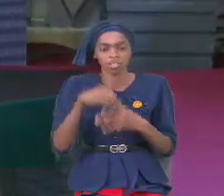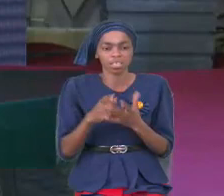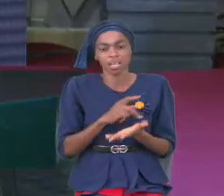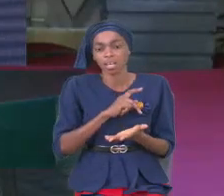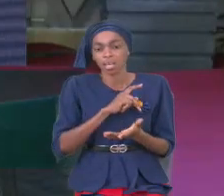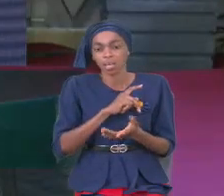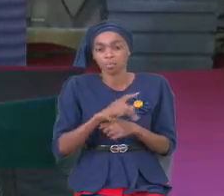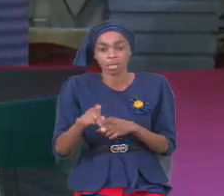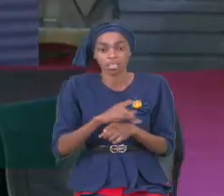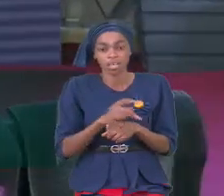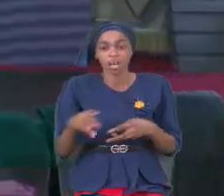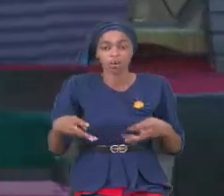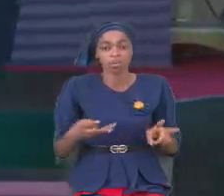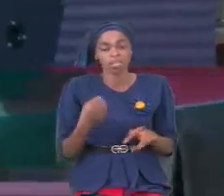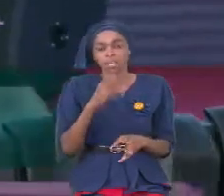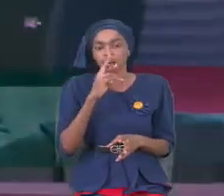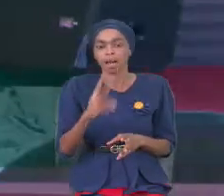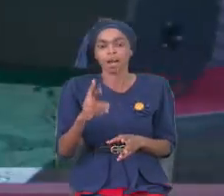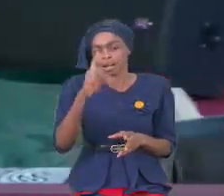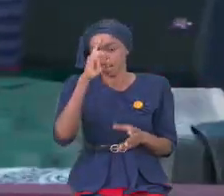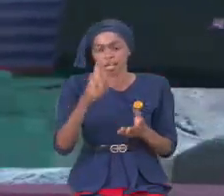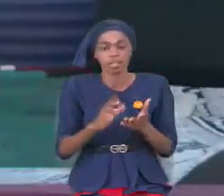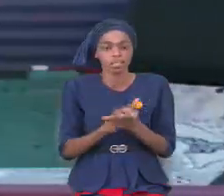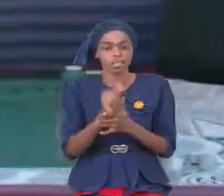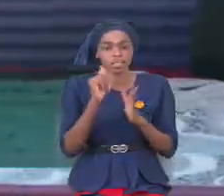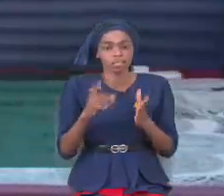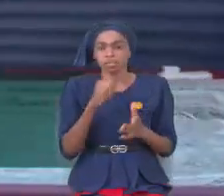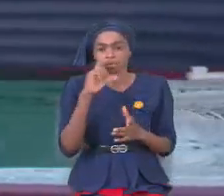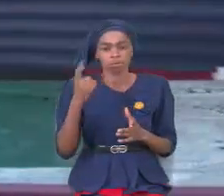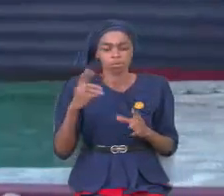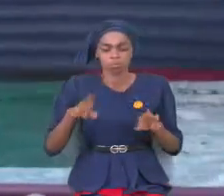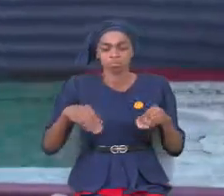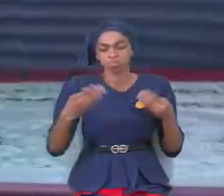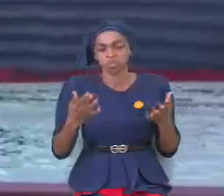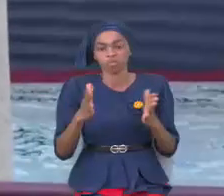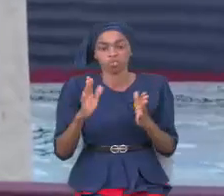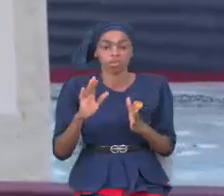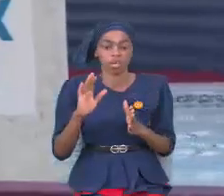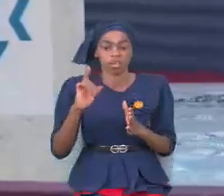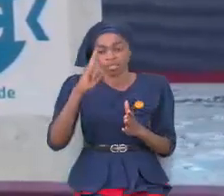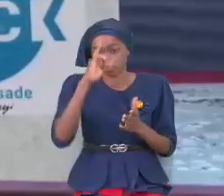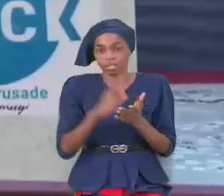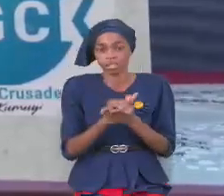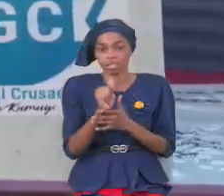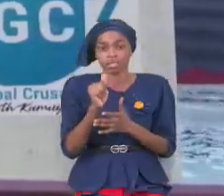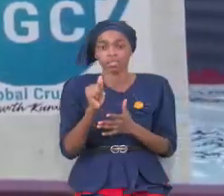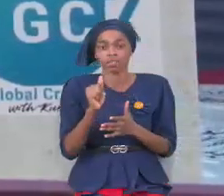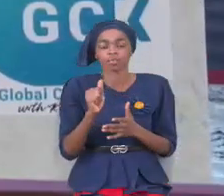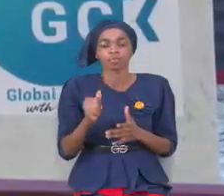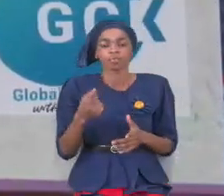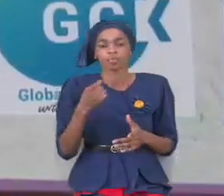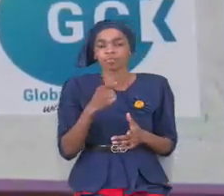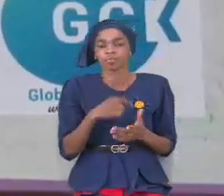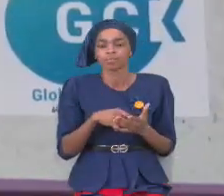only provisional saints. And it is not only that they are purged and purified, that's explained between them and God. They